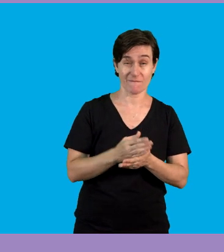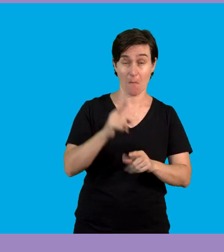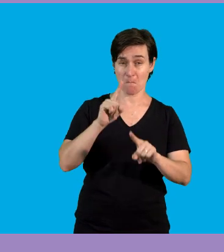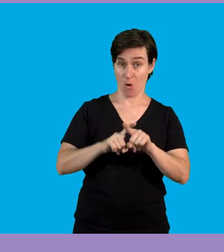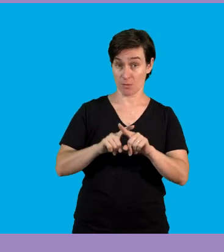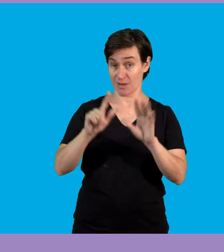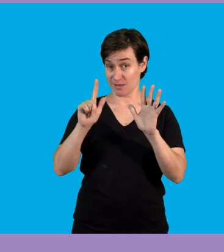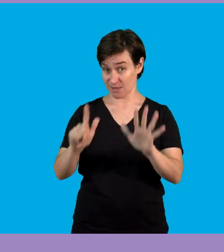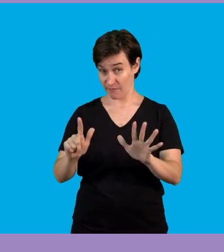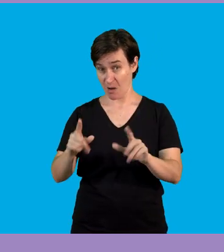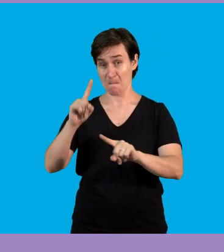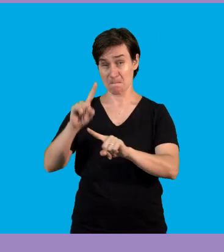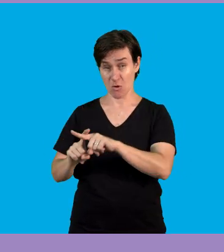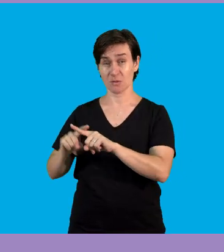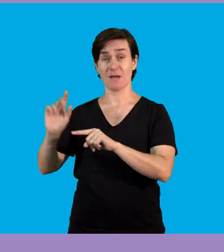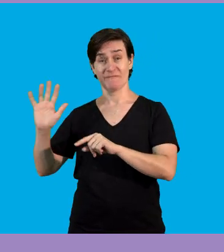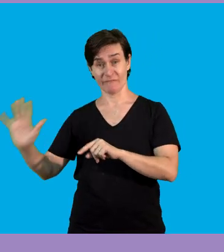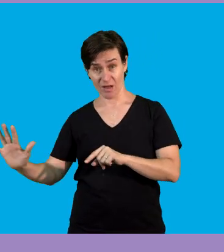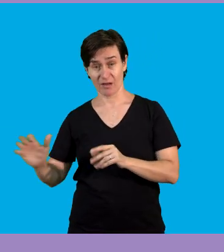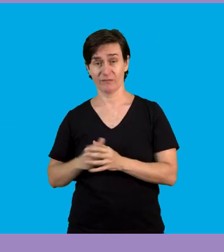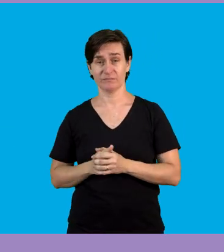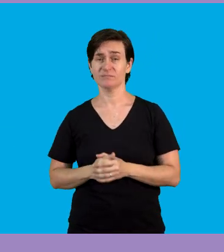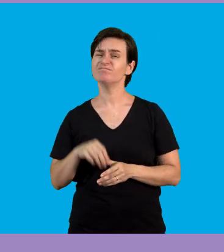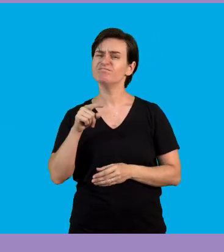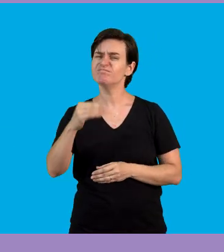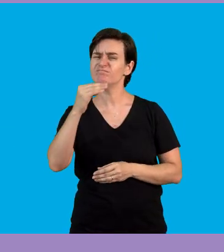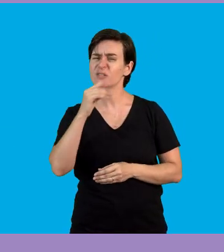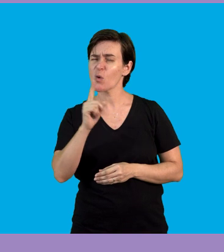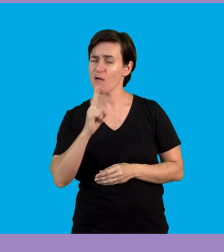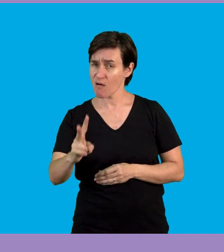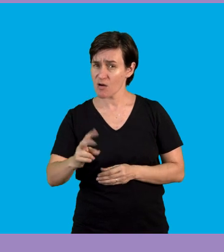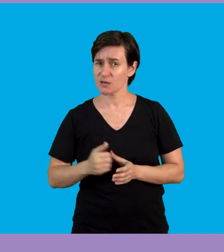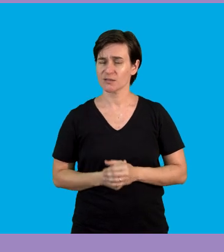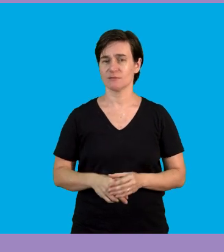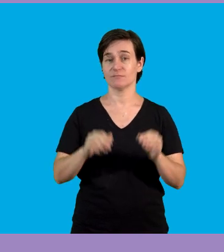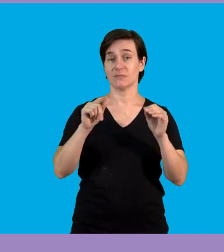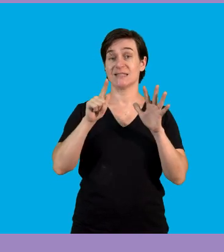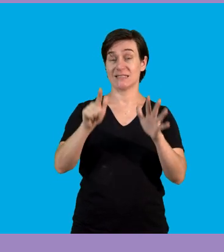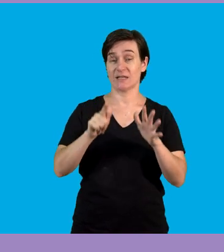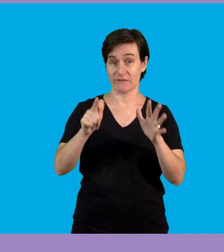it by 7 and then multiply that by 5, that will give us an answer